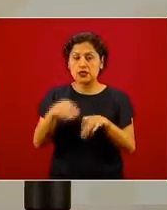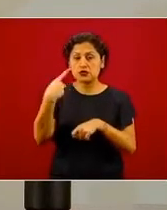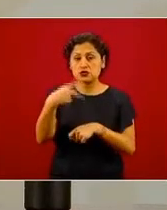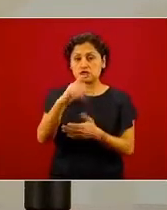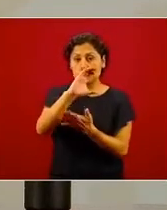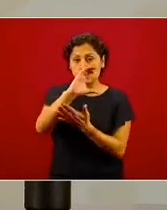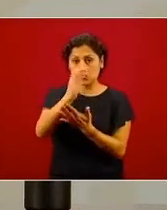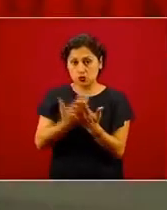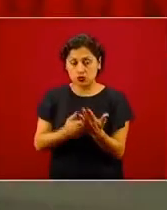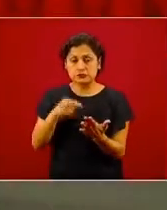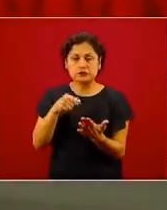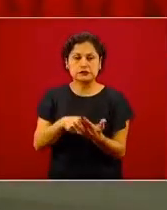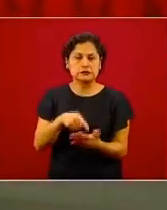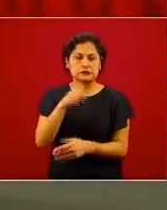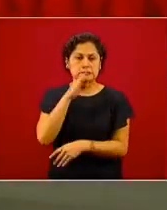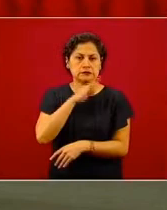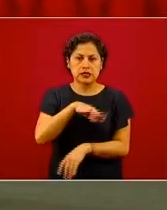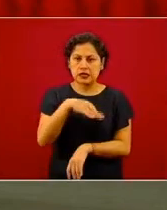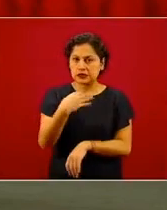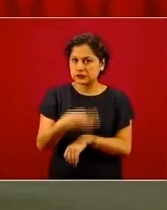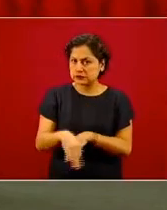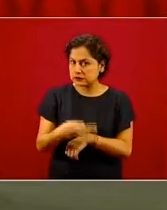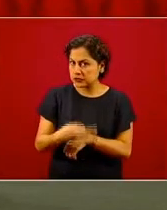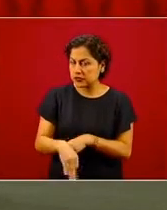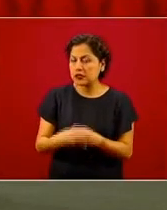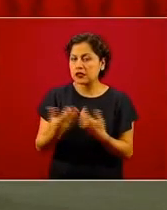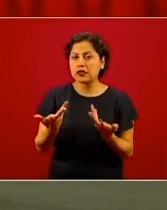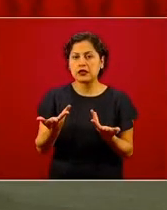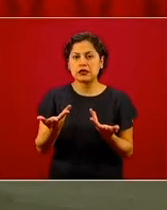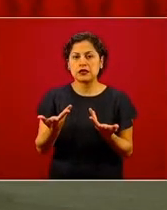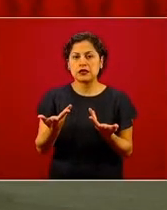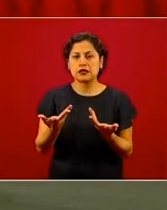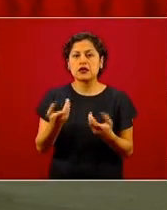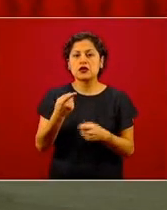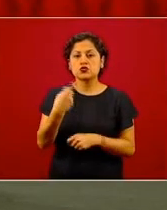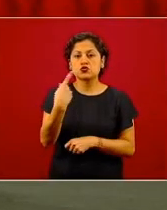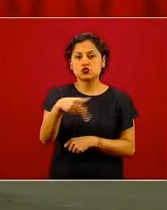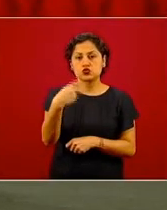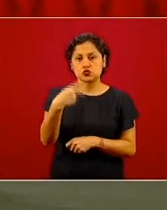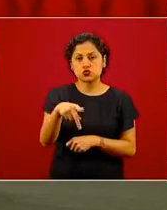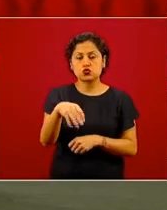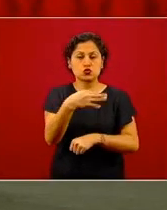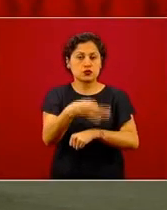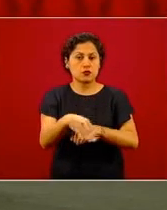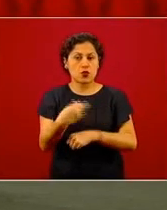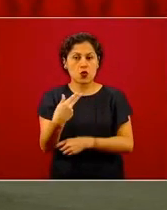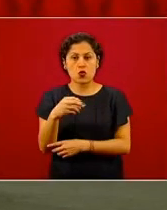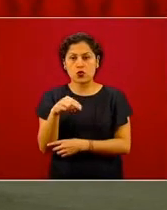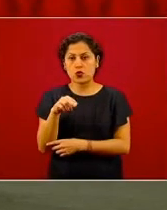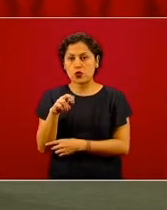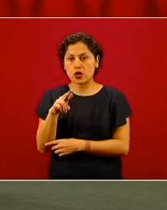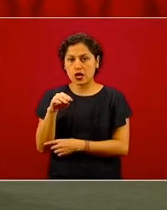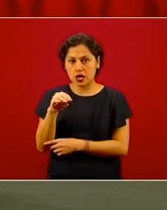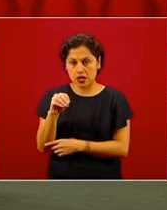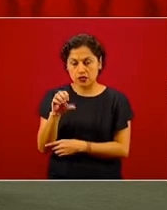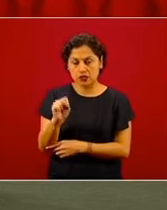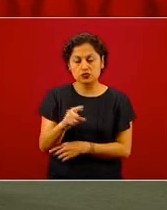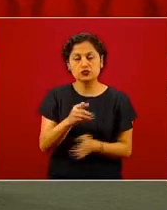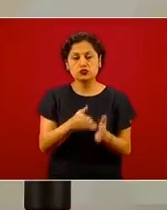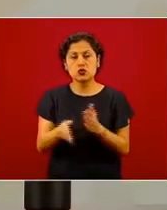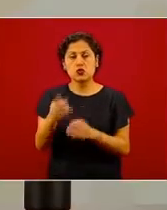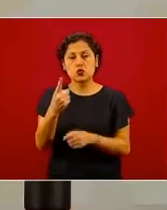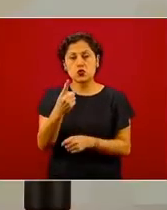who are precariously employed. So that means that they are hired hourly, perhaps temporarily for